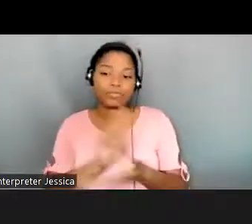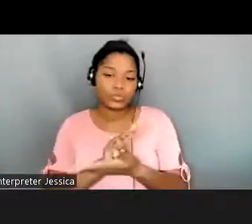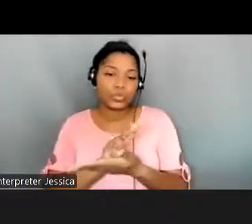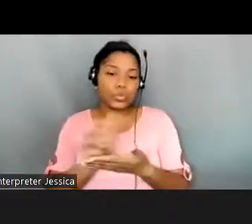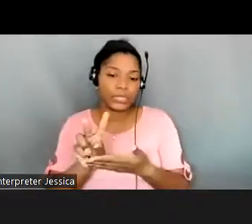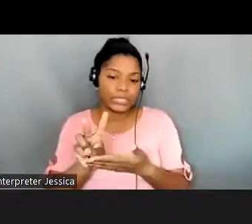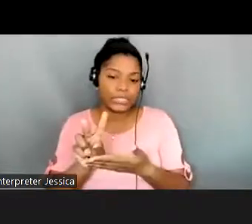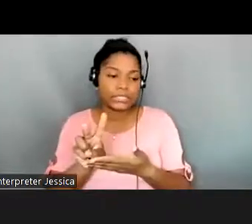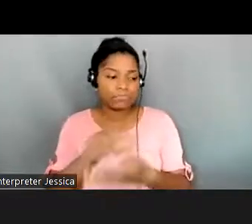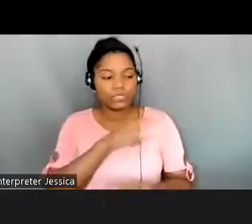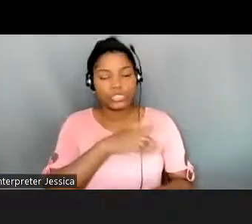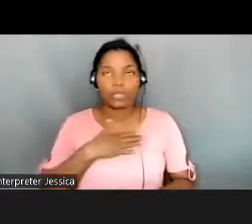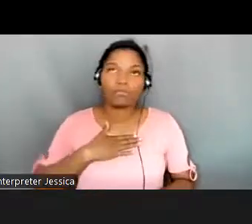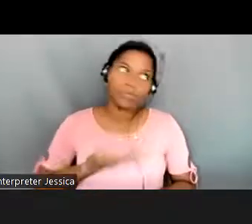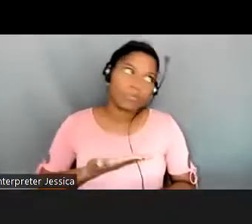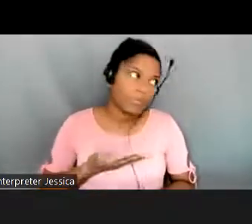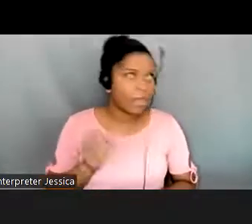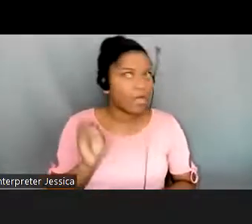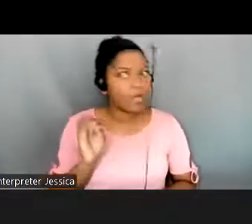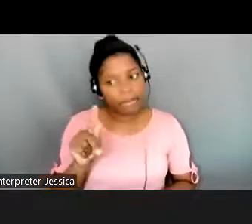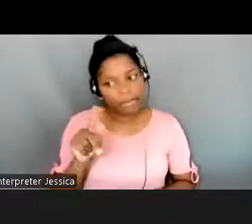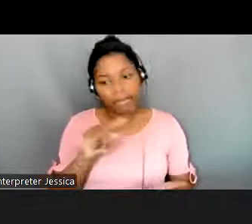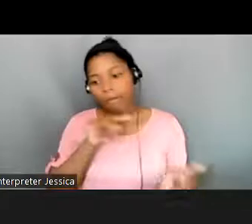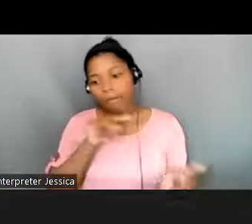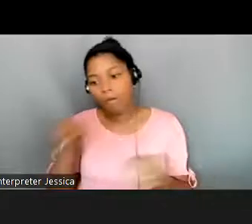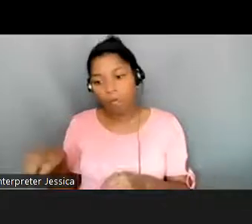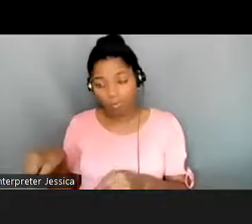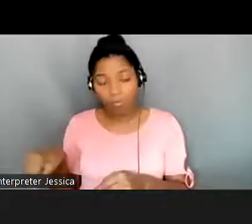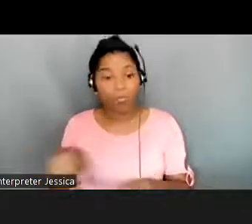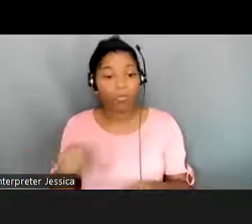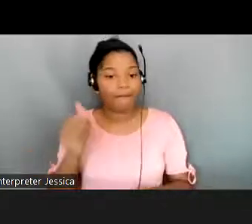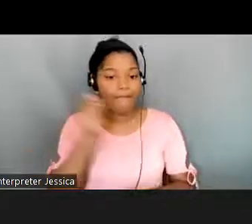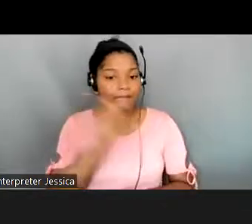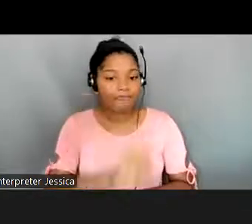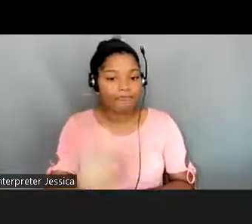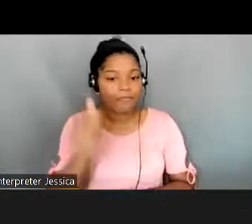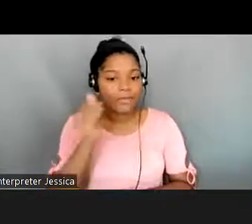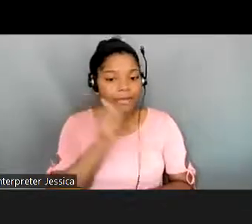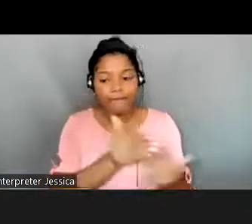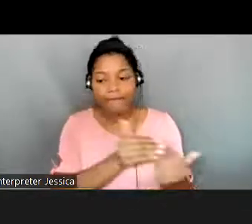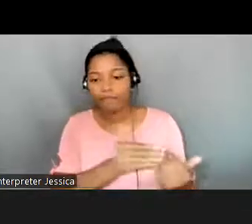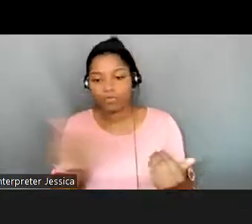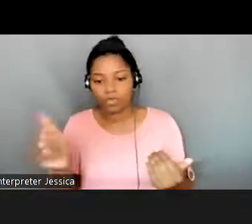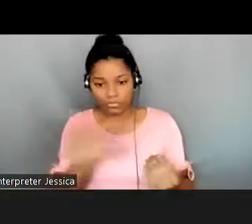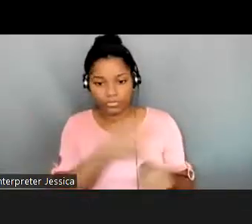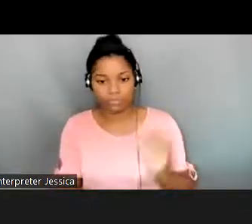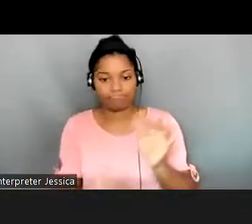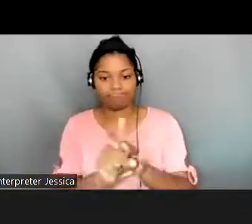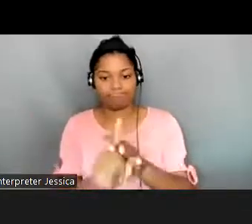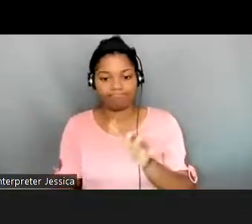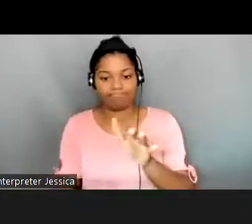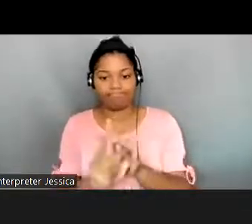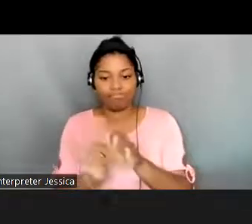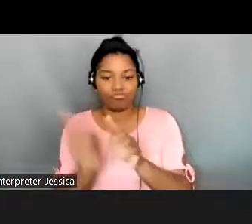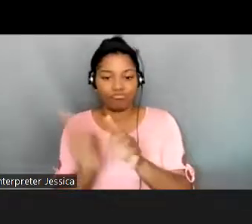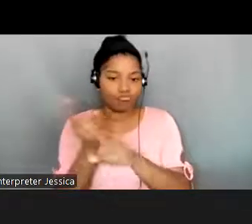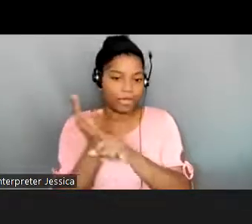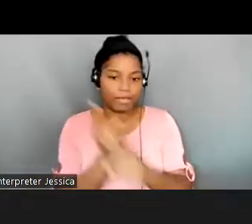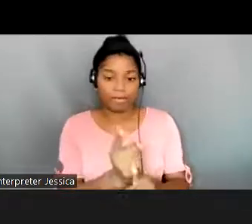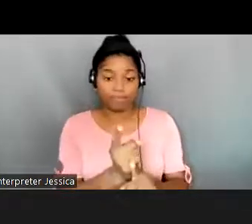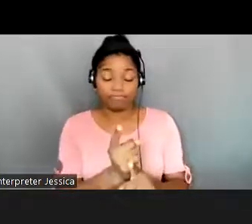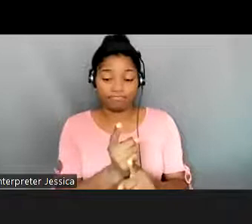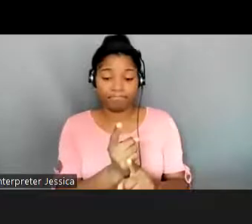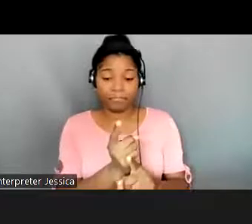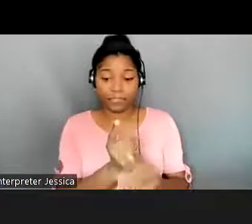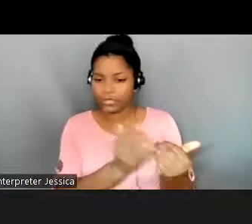she acquiesced and said, "Okay, I'll go." She went every day after that. And basically, after she'd been doing